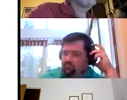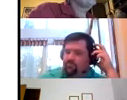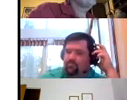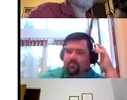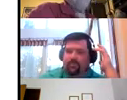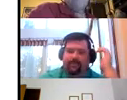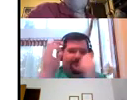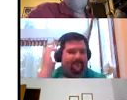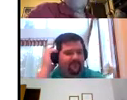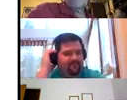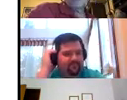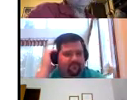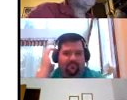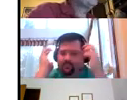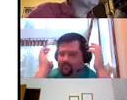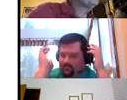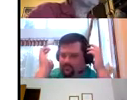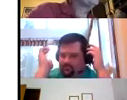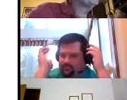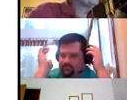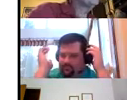the special group by which